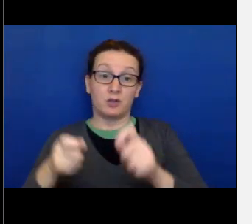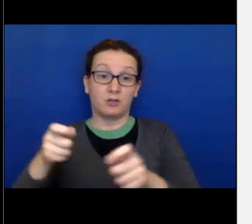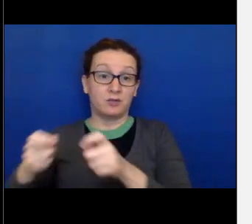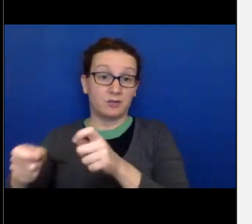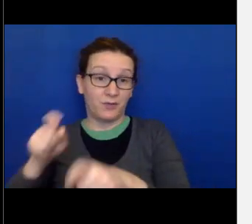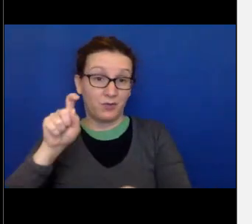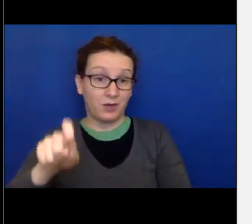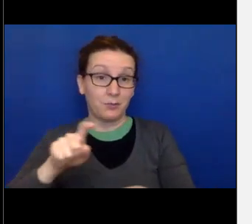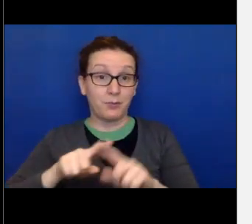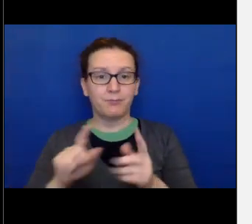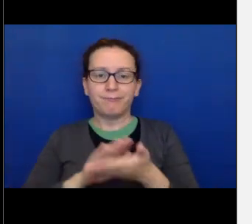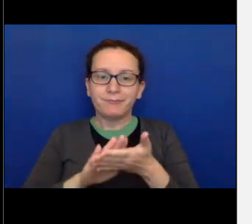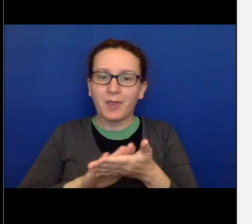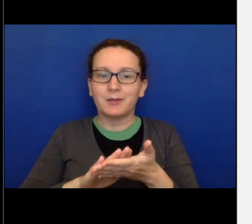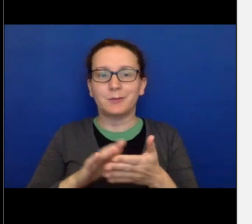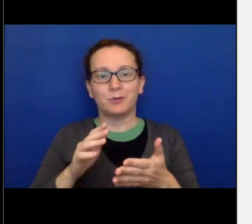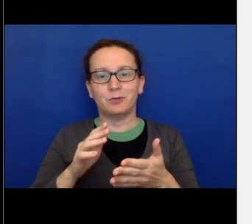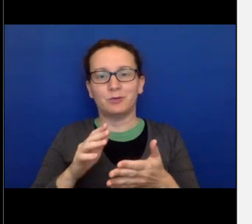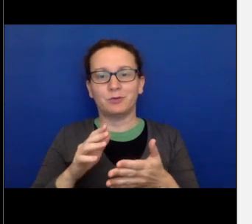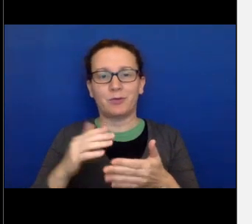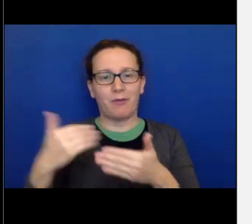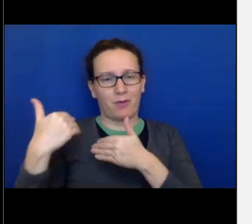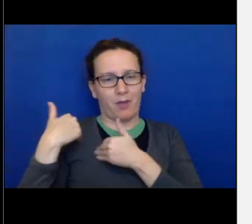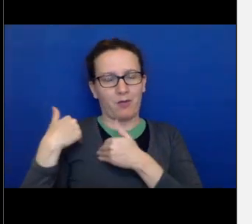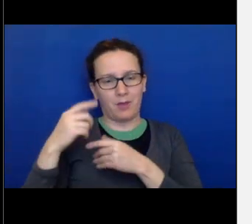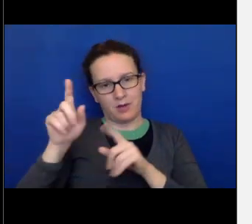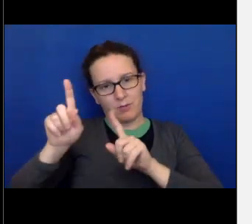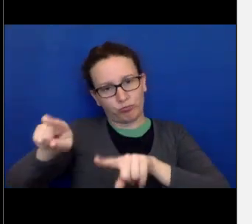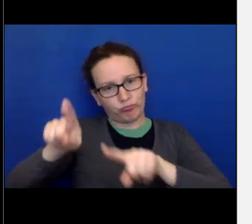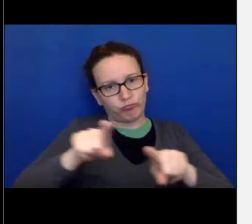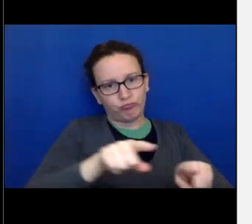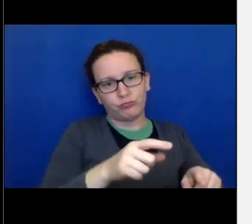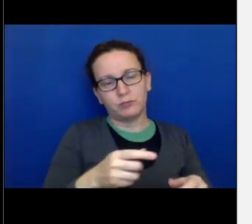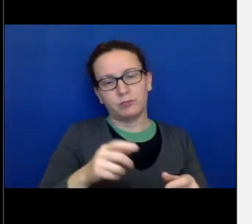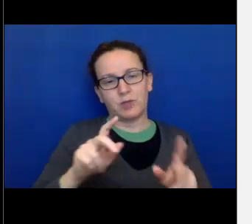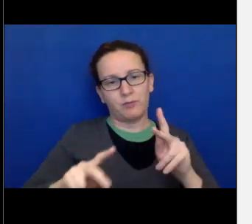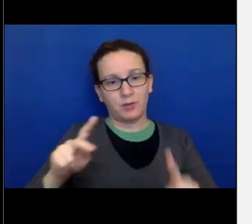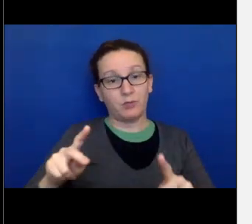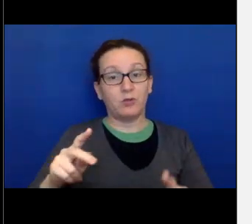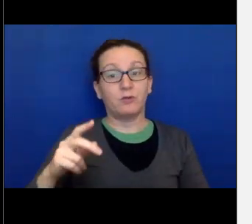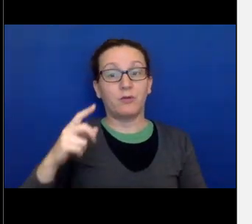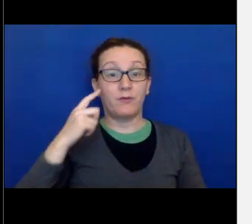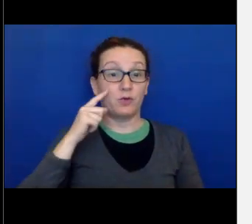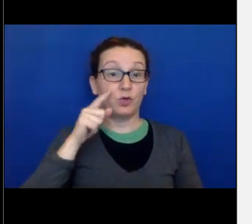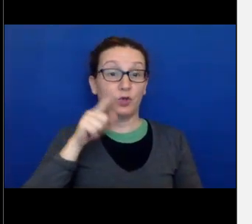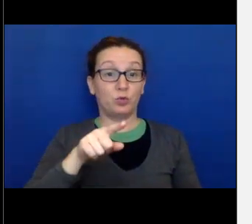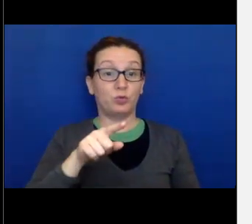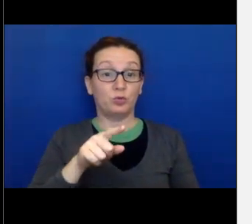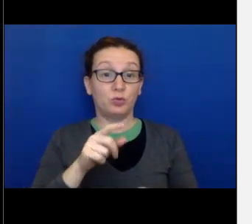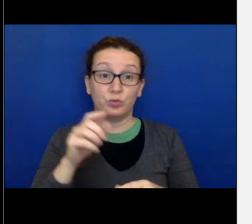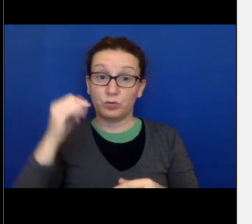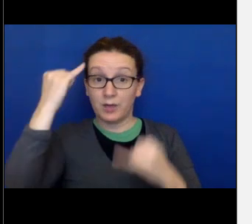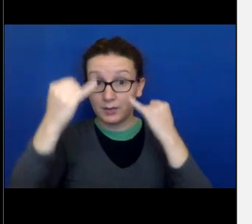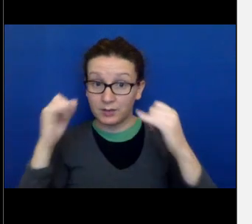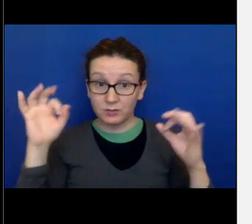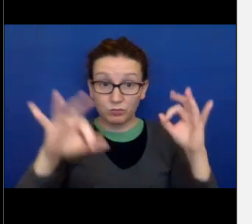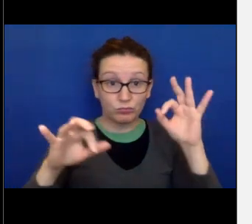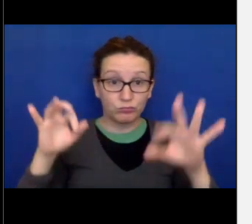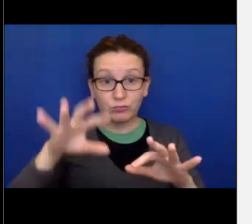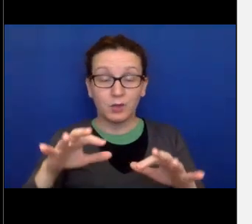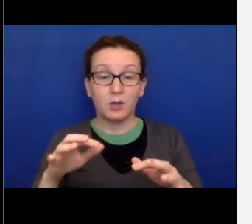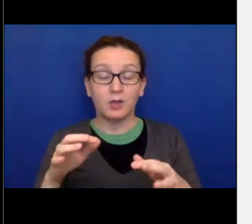nice to sort of, again, have this accountability group with of people for you to like bounce ideas off of and